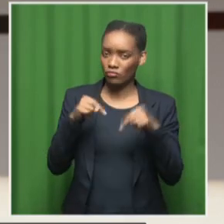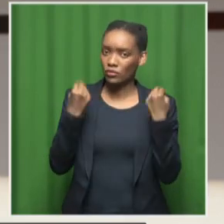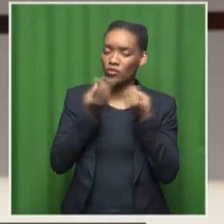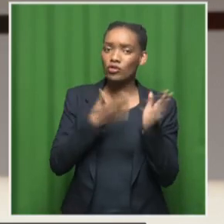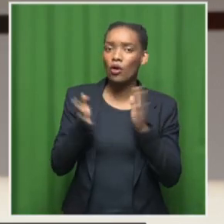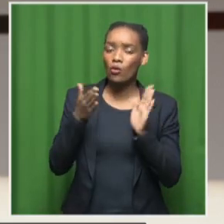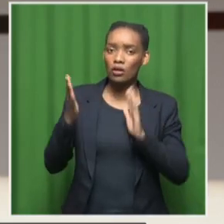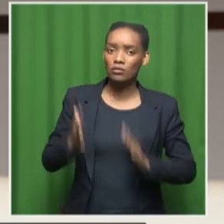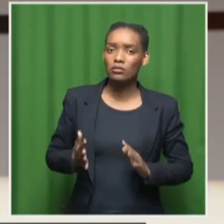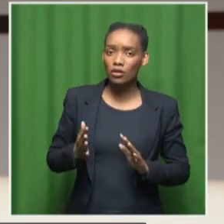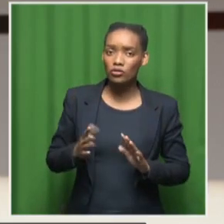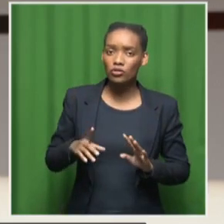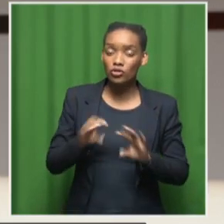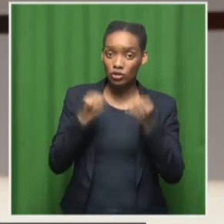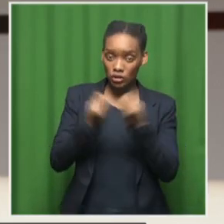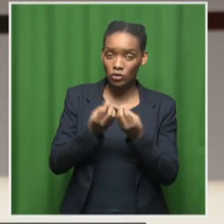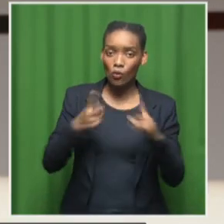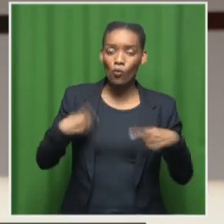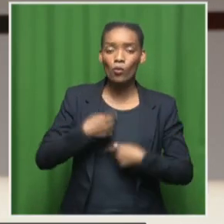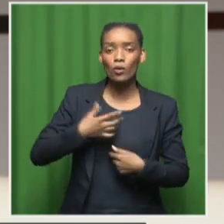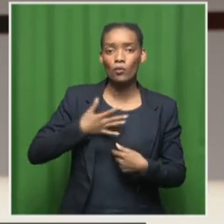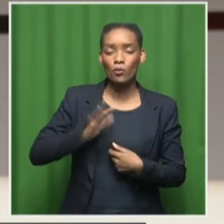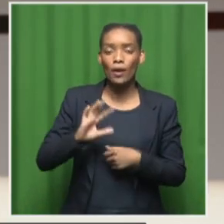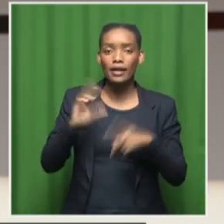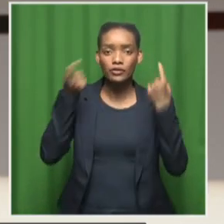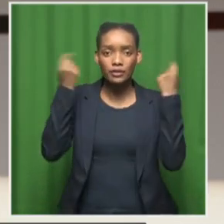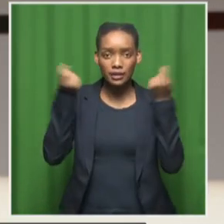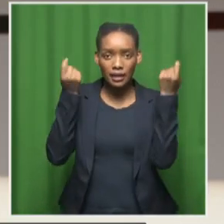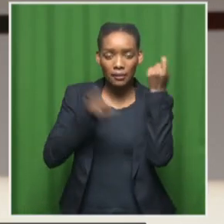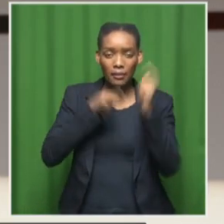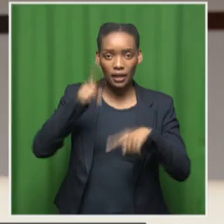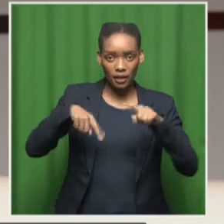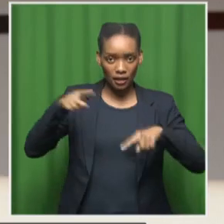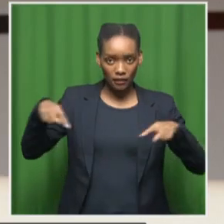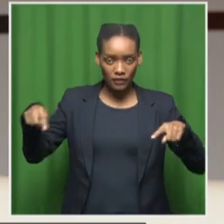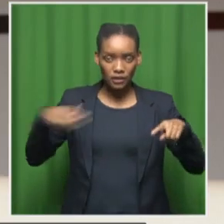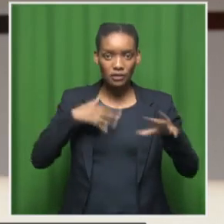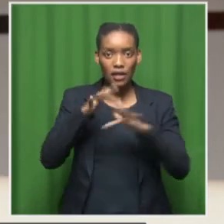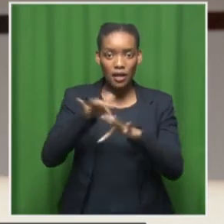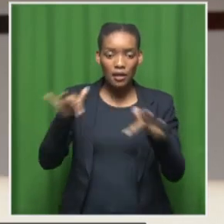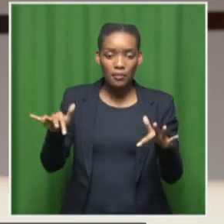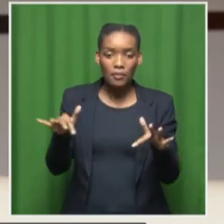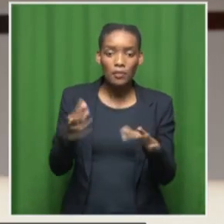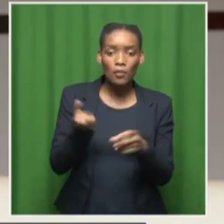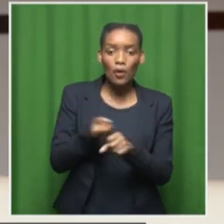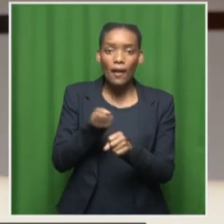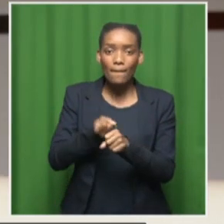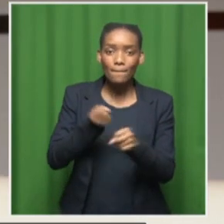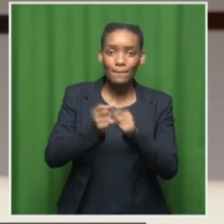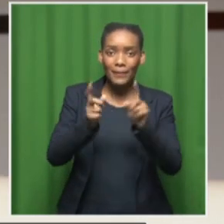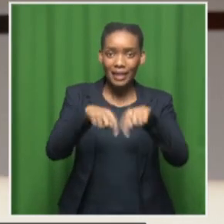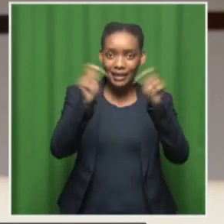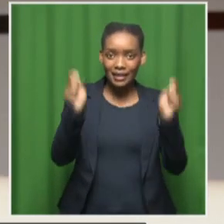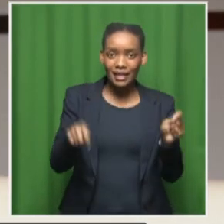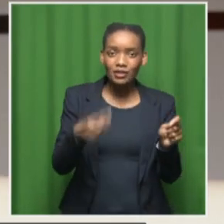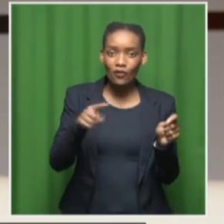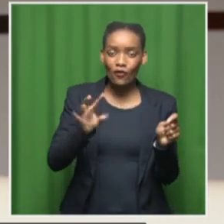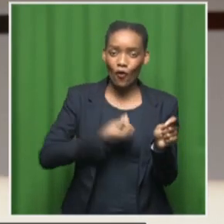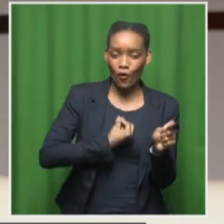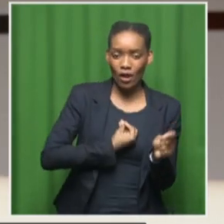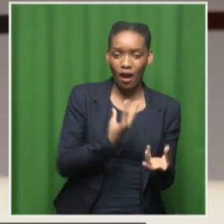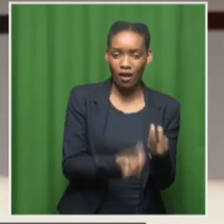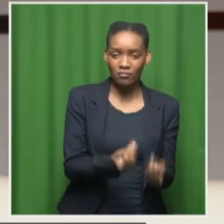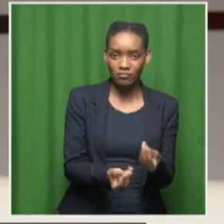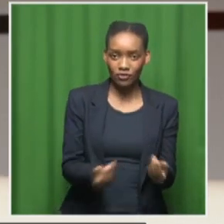to celebrate the diversity and the people who are making theatre for children and young audiences in